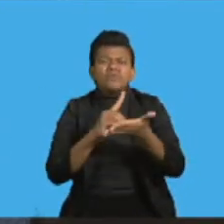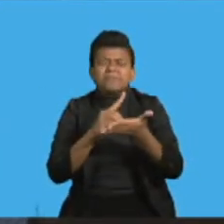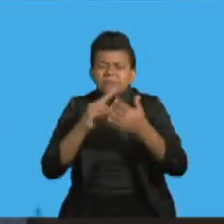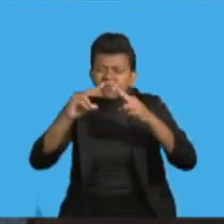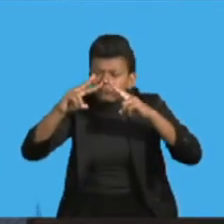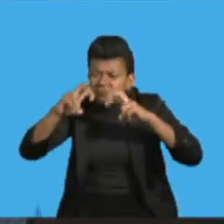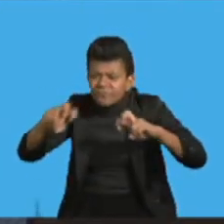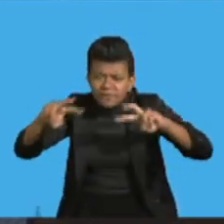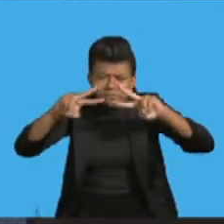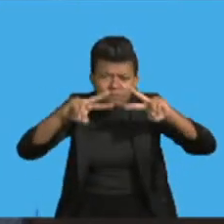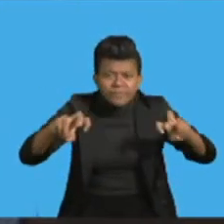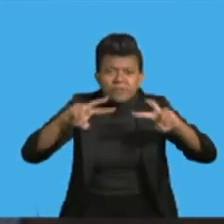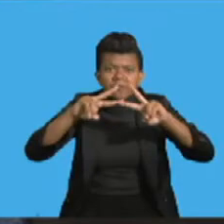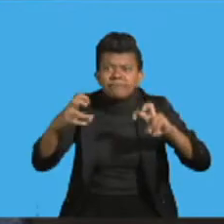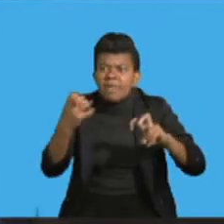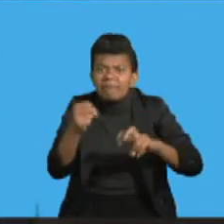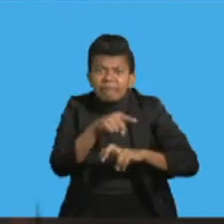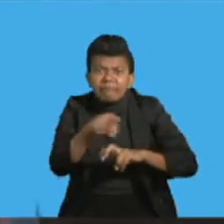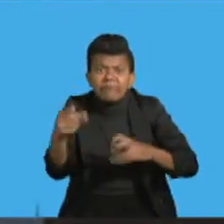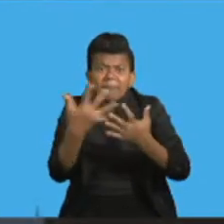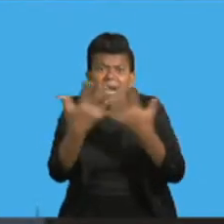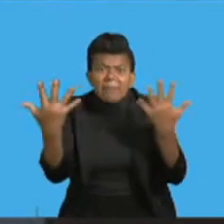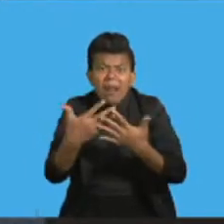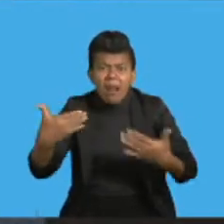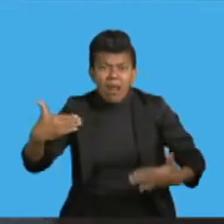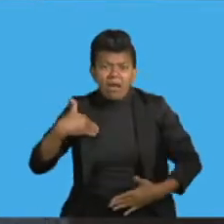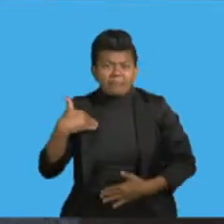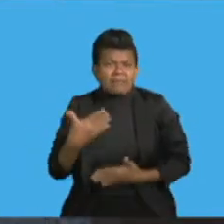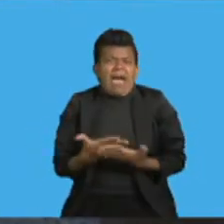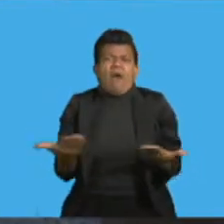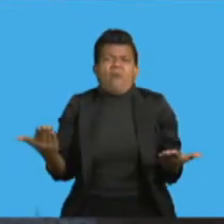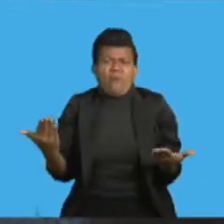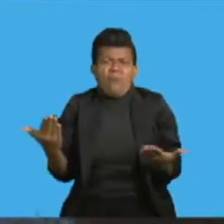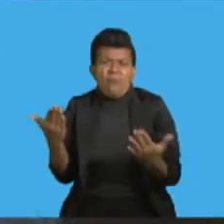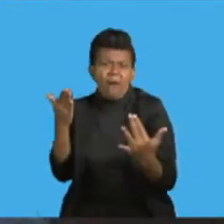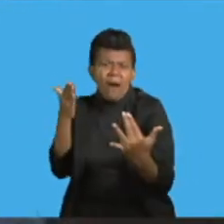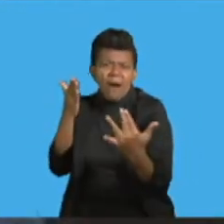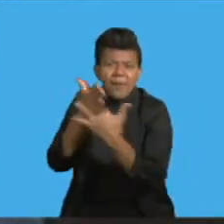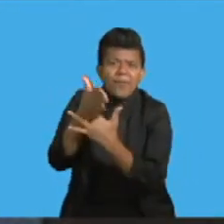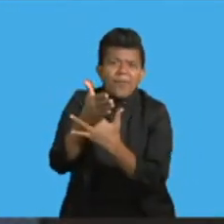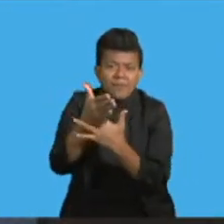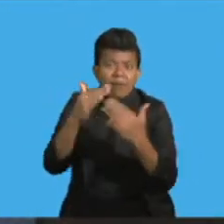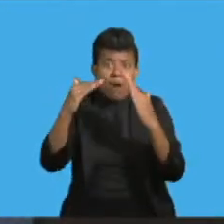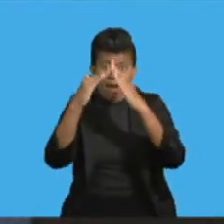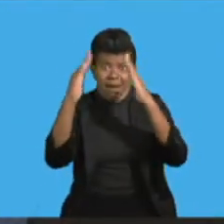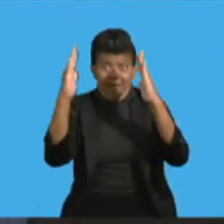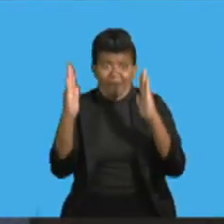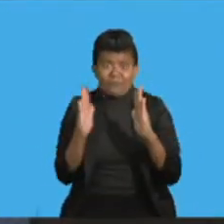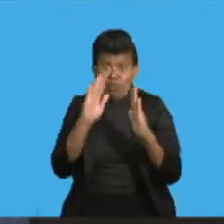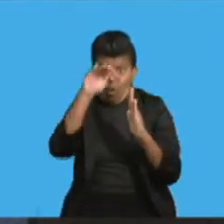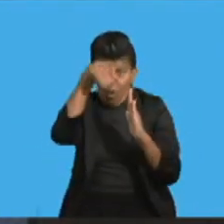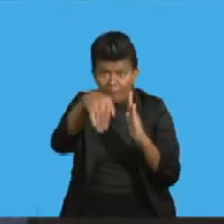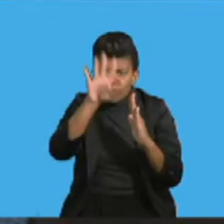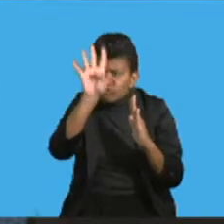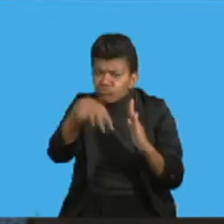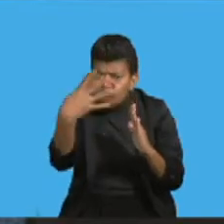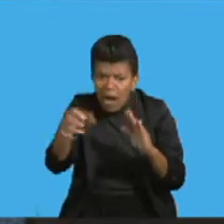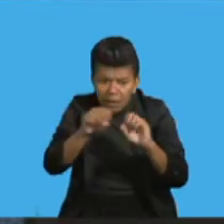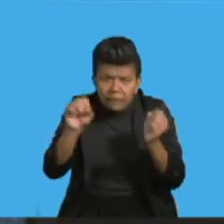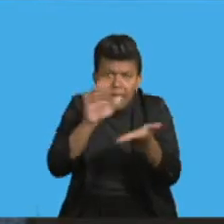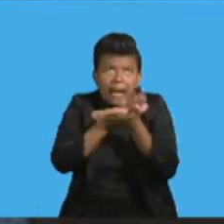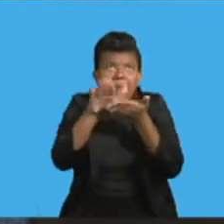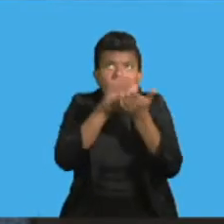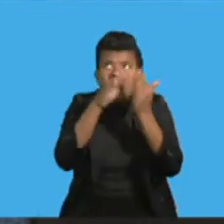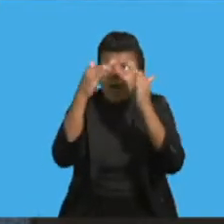and public health awareness and interventions, including household inspections in the community. The public also have been advised